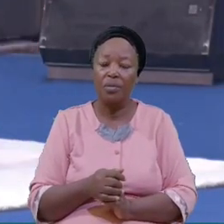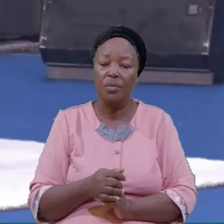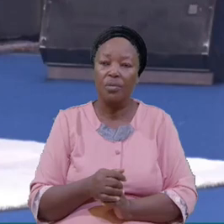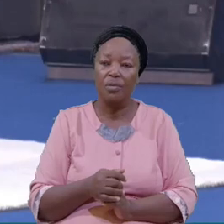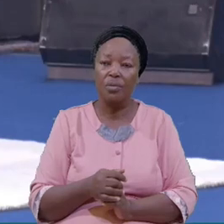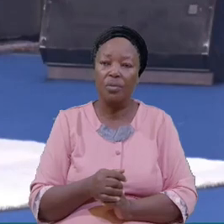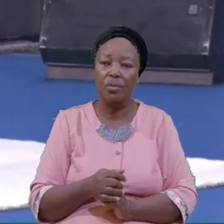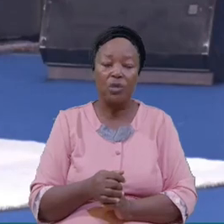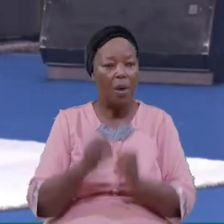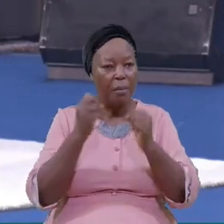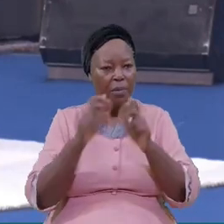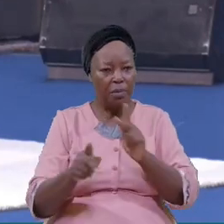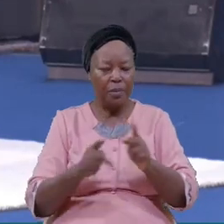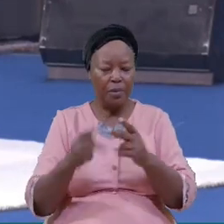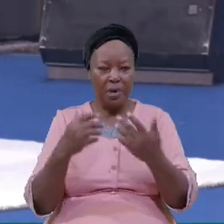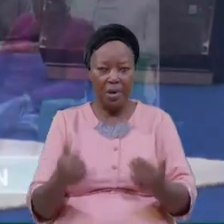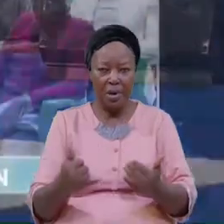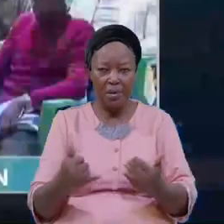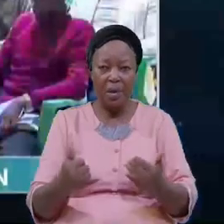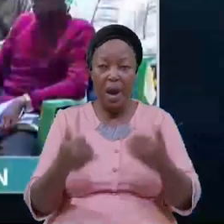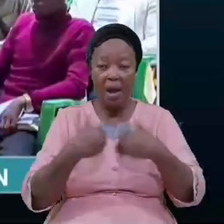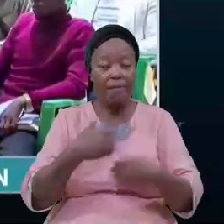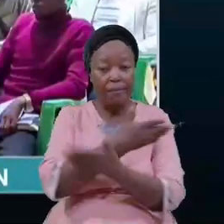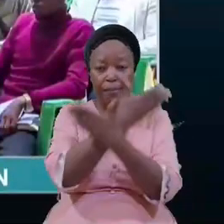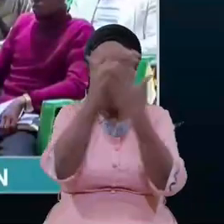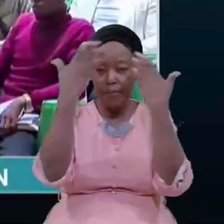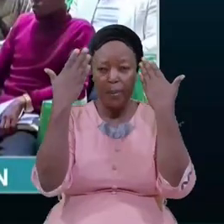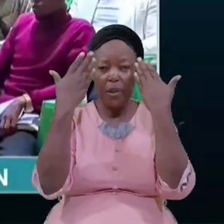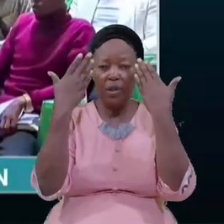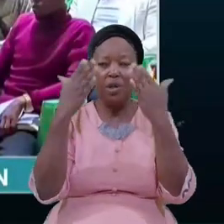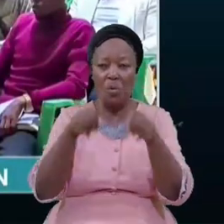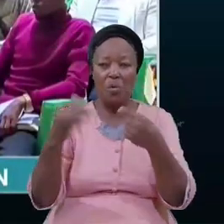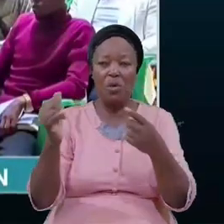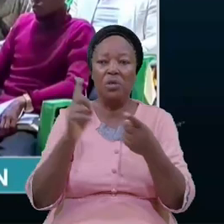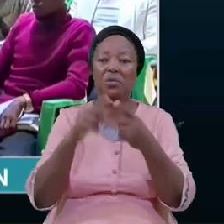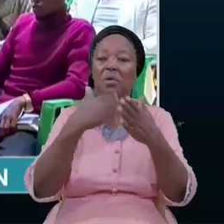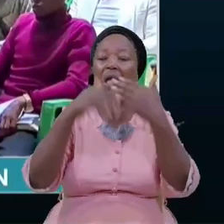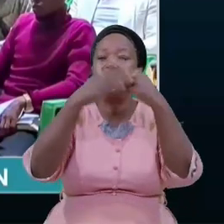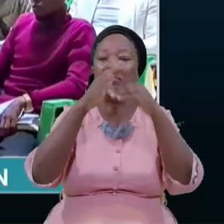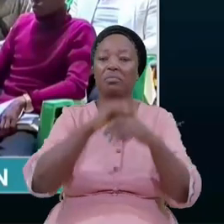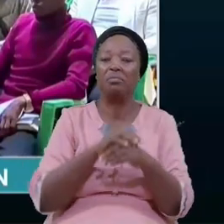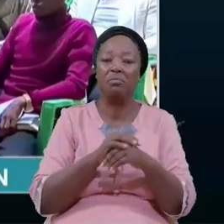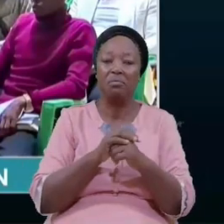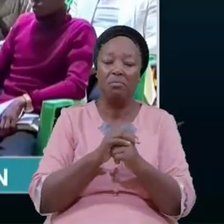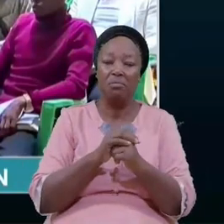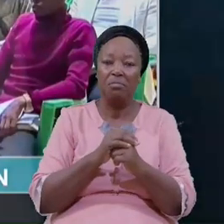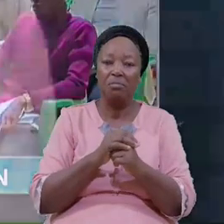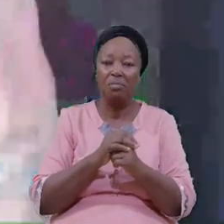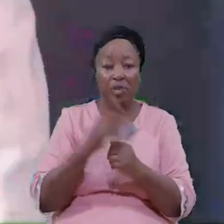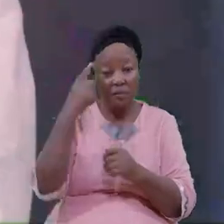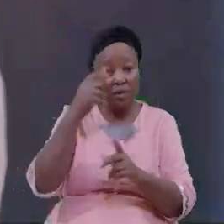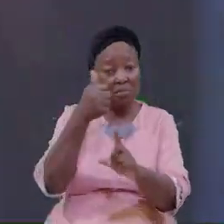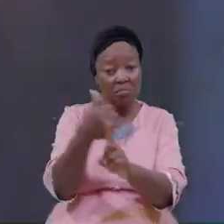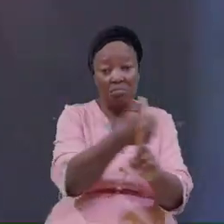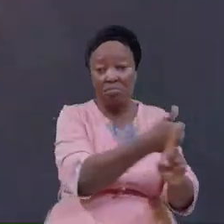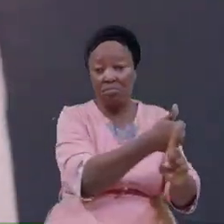people now are forgotten going to heaven. Mais la plupart maintenant ont oublié même qu'ils vont au ciel. For themselves. Pour eux-mêmes. For